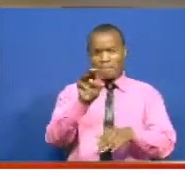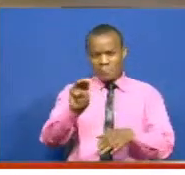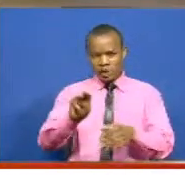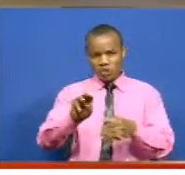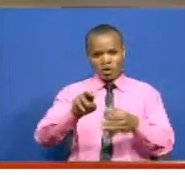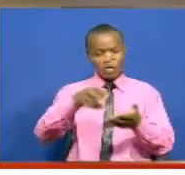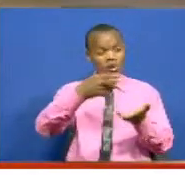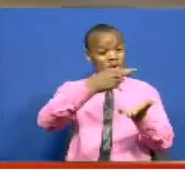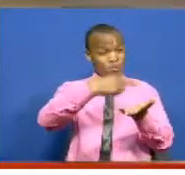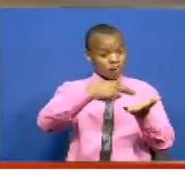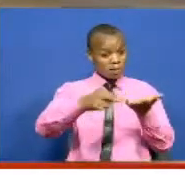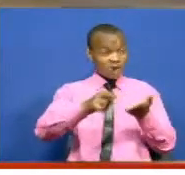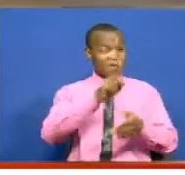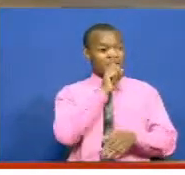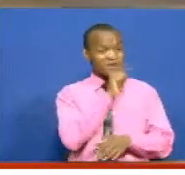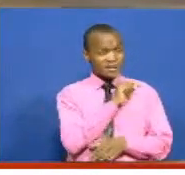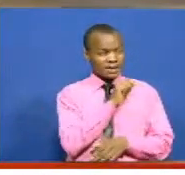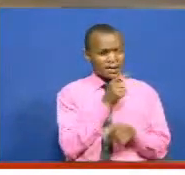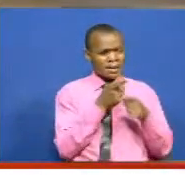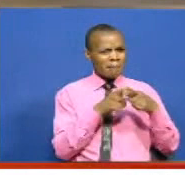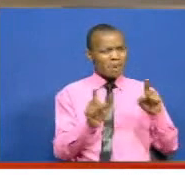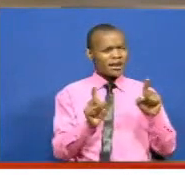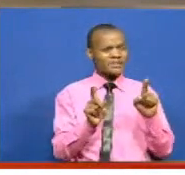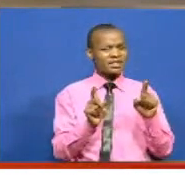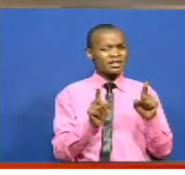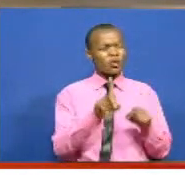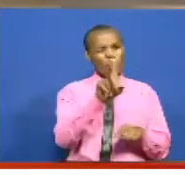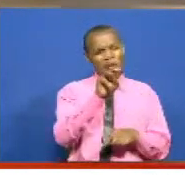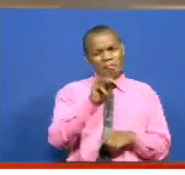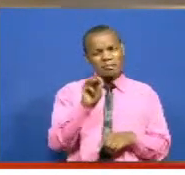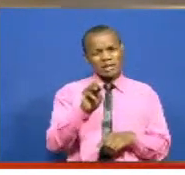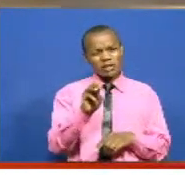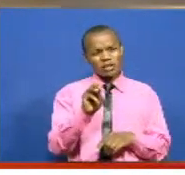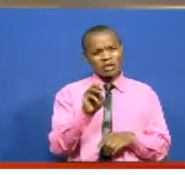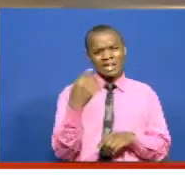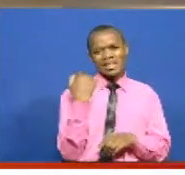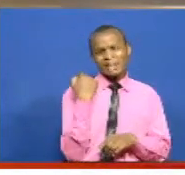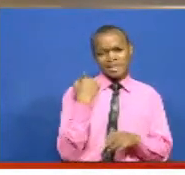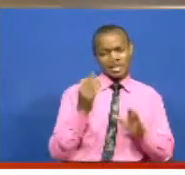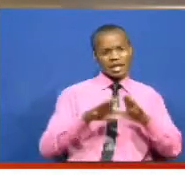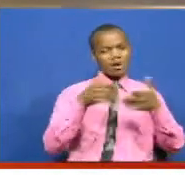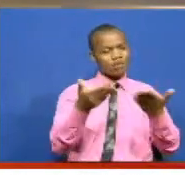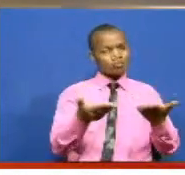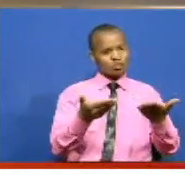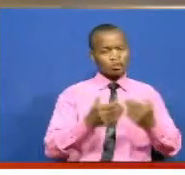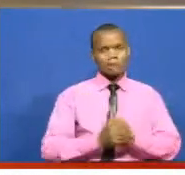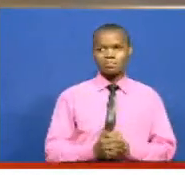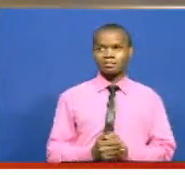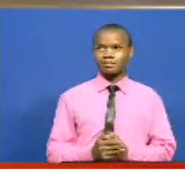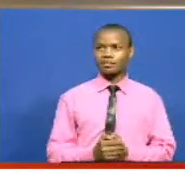loudly, if you ask me. But right now, only having 1 million, does it dim the light or fade the momentum? Look,